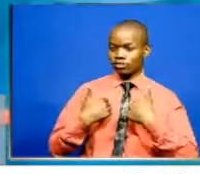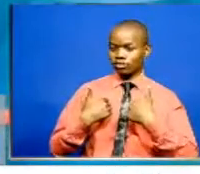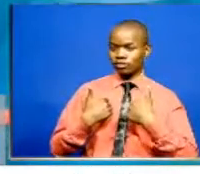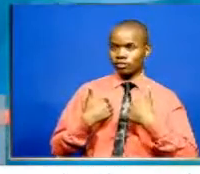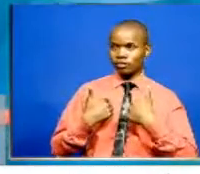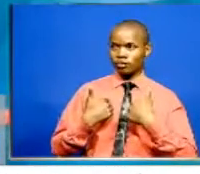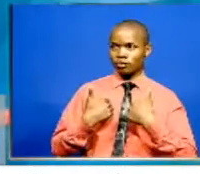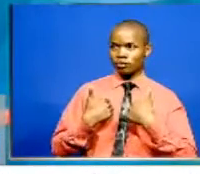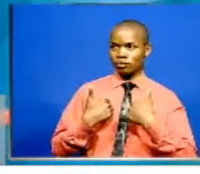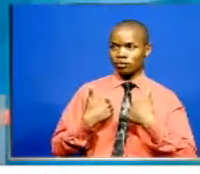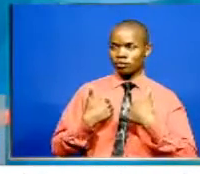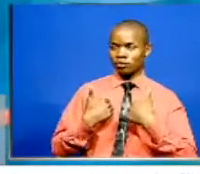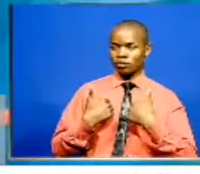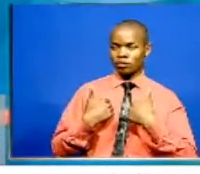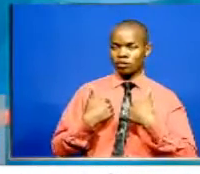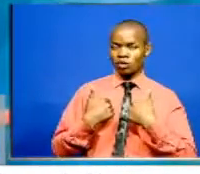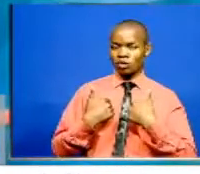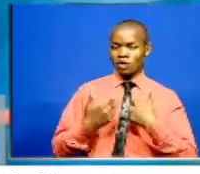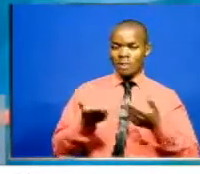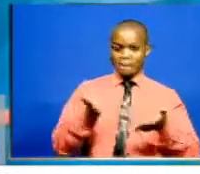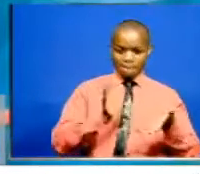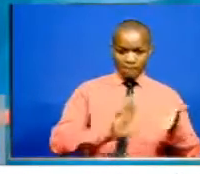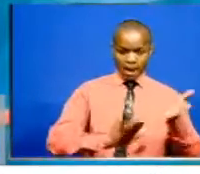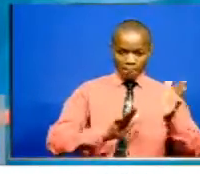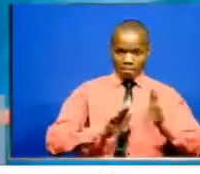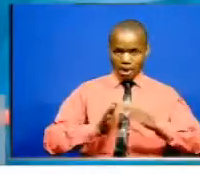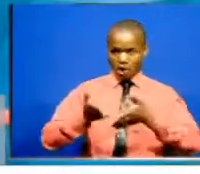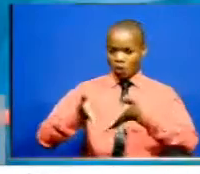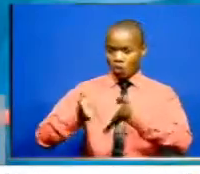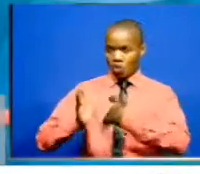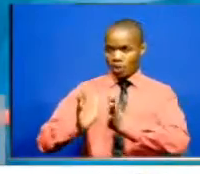the recovery response to also